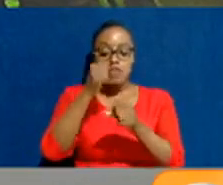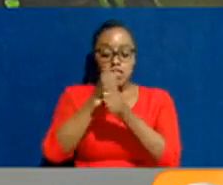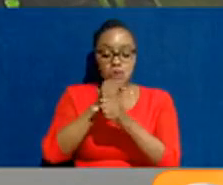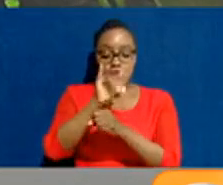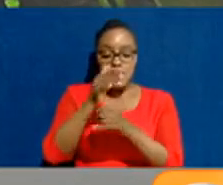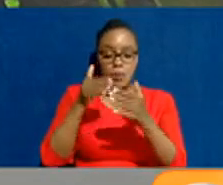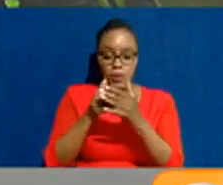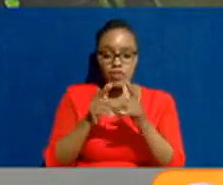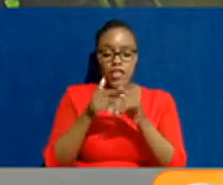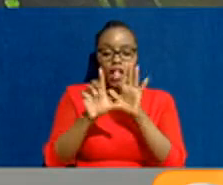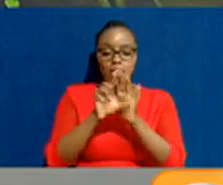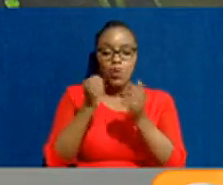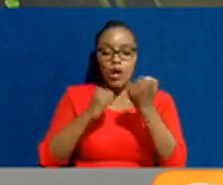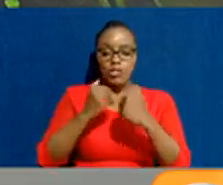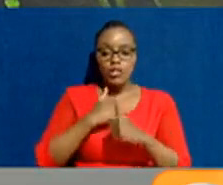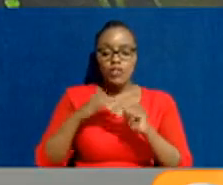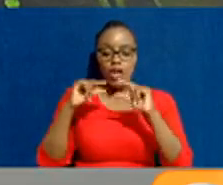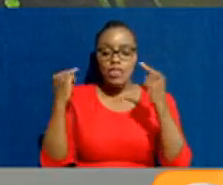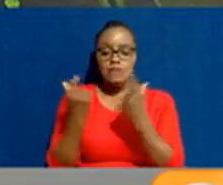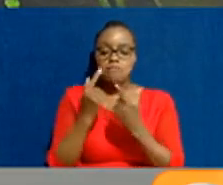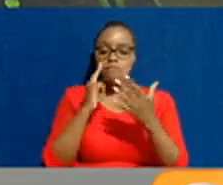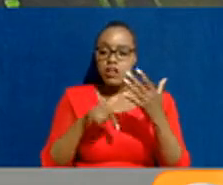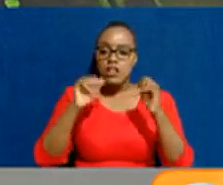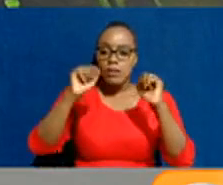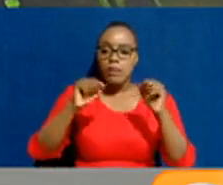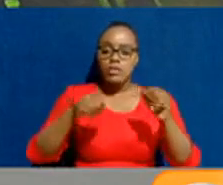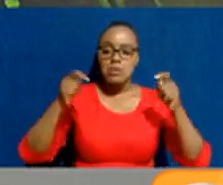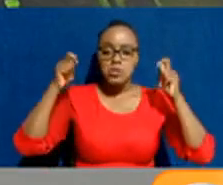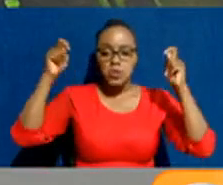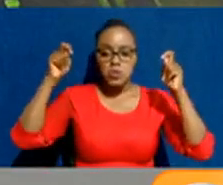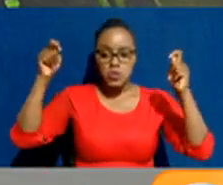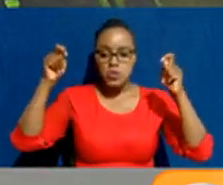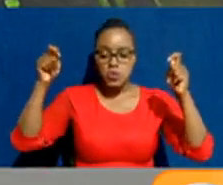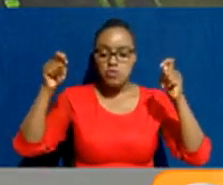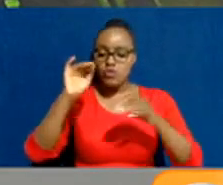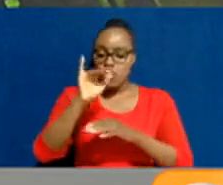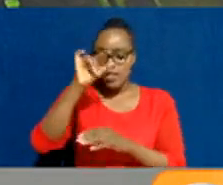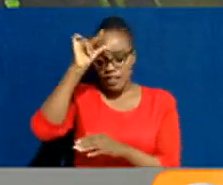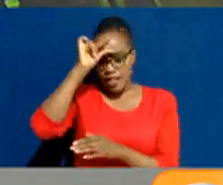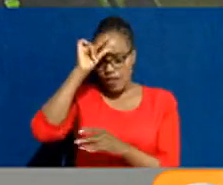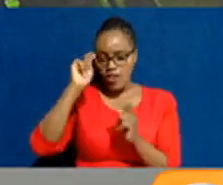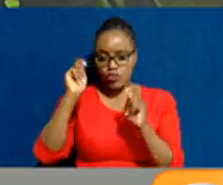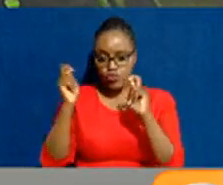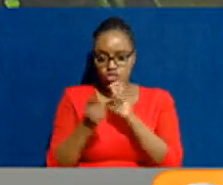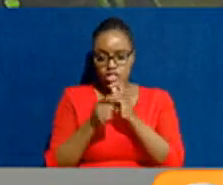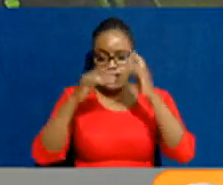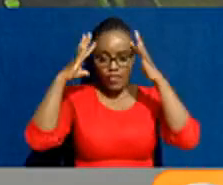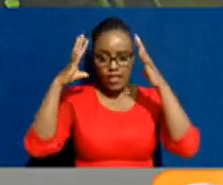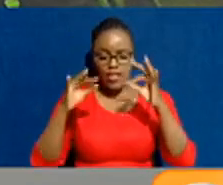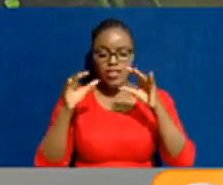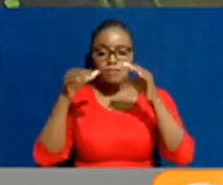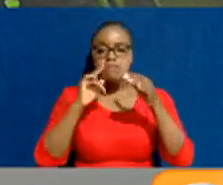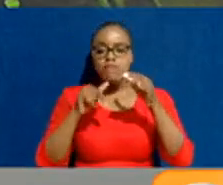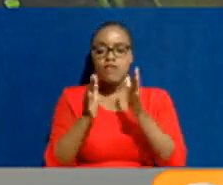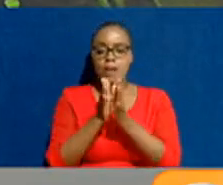they will institute legal action. The group says it may consider mass action to compel the government to rescind its decision. The group cited lack